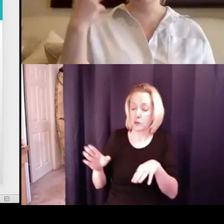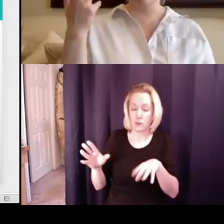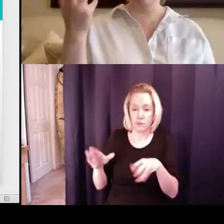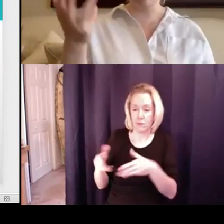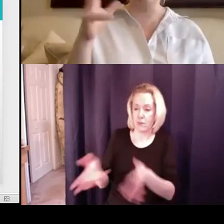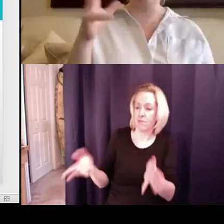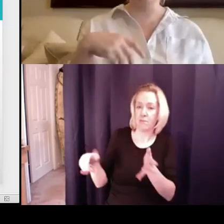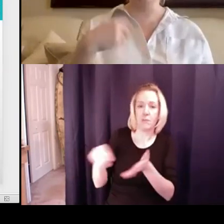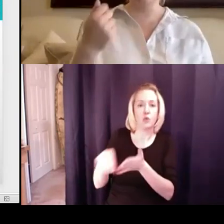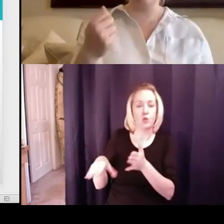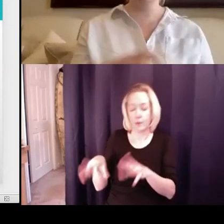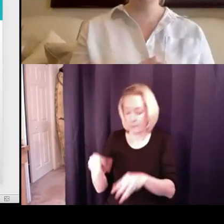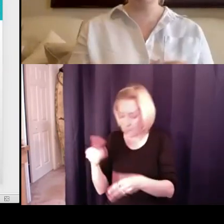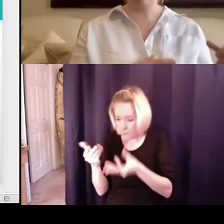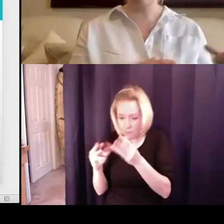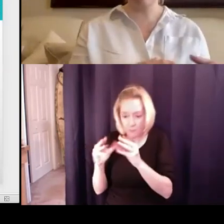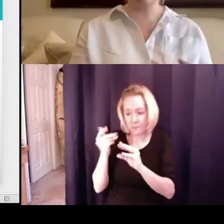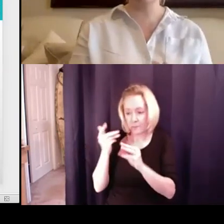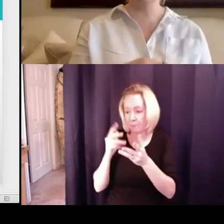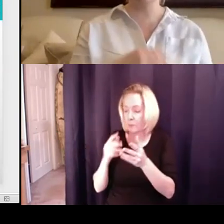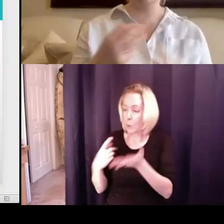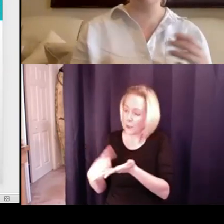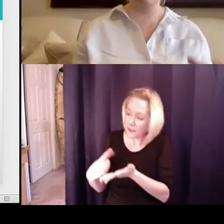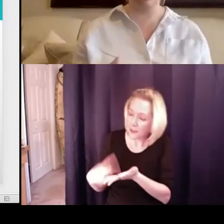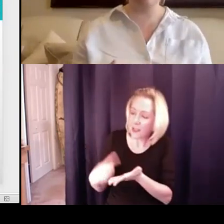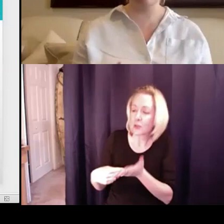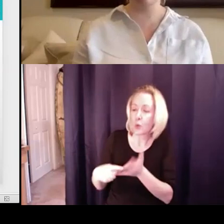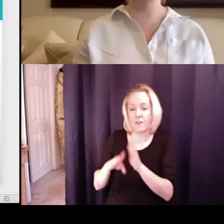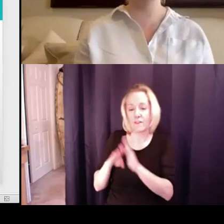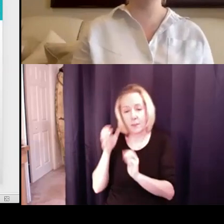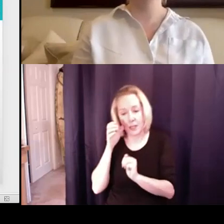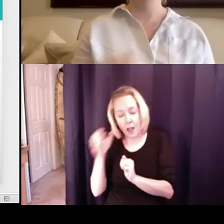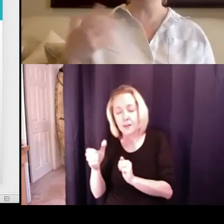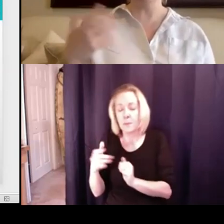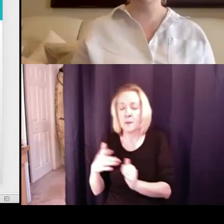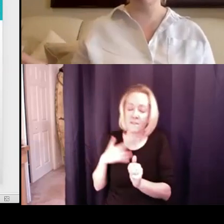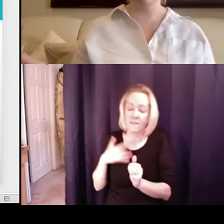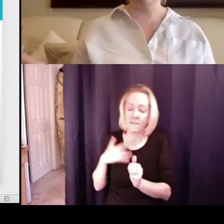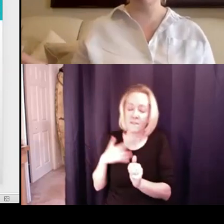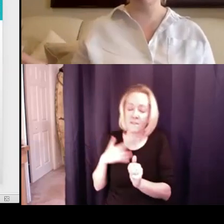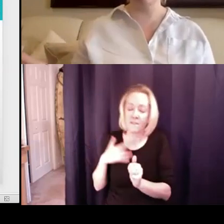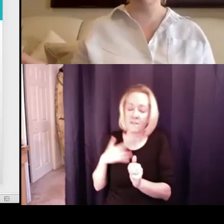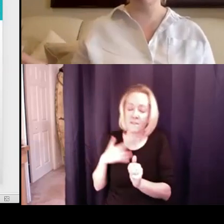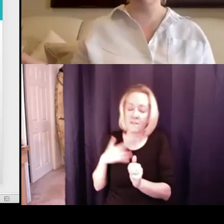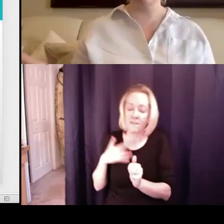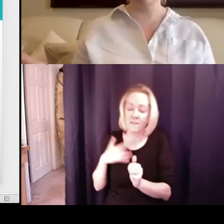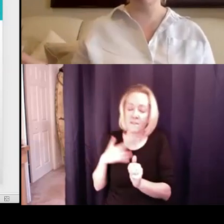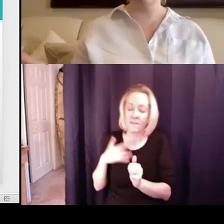letting my child go through the items. We're talking about them, we're developing the concept of them. Maybe on day